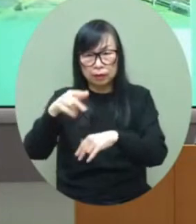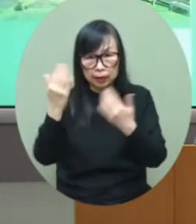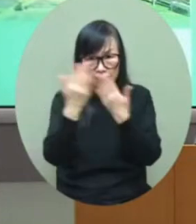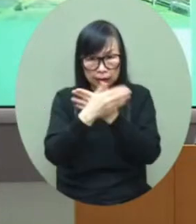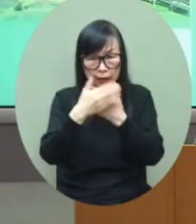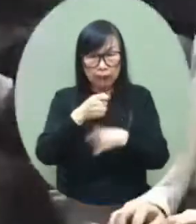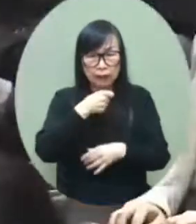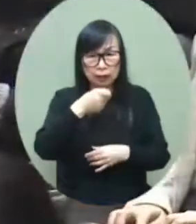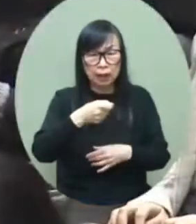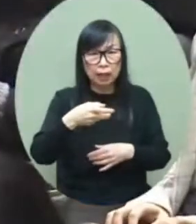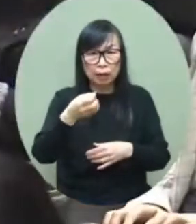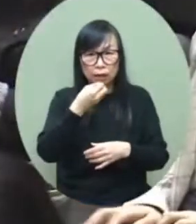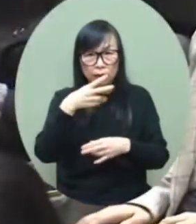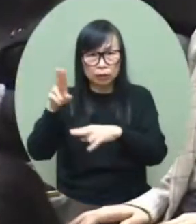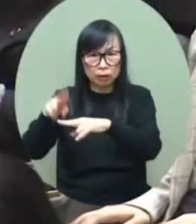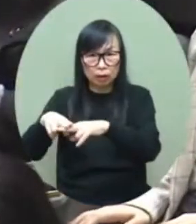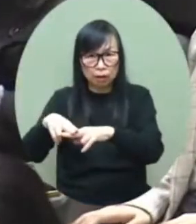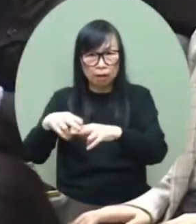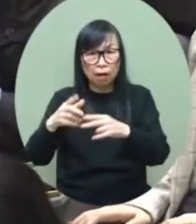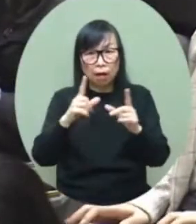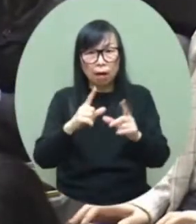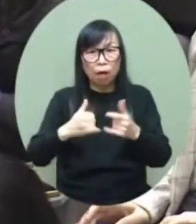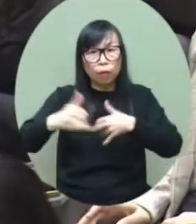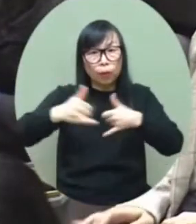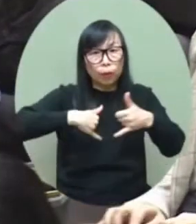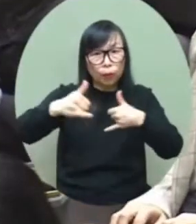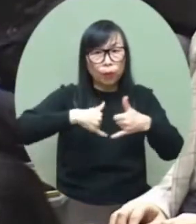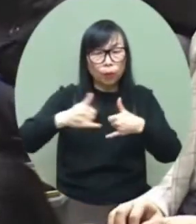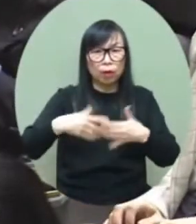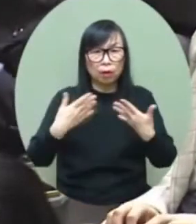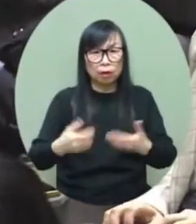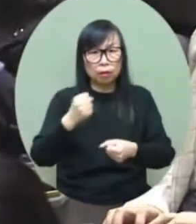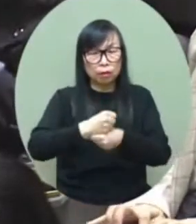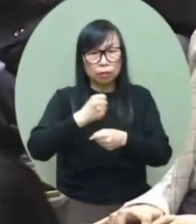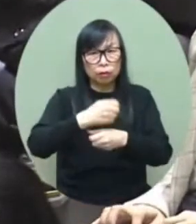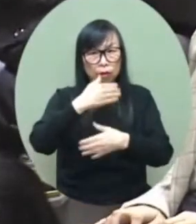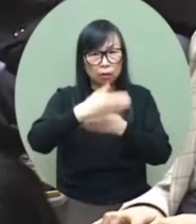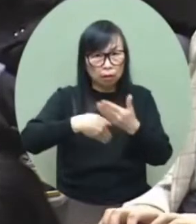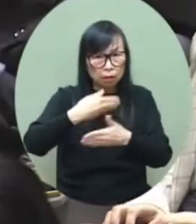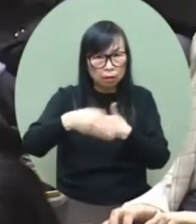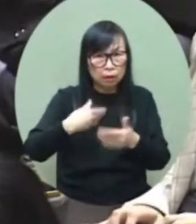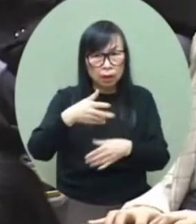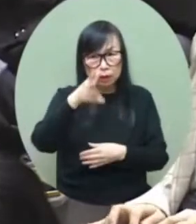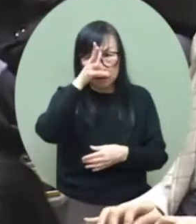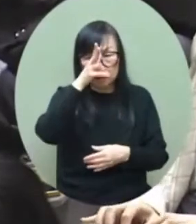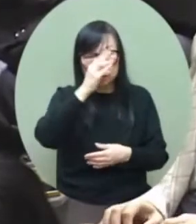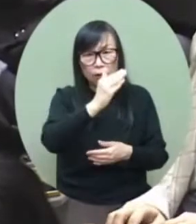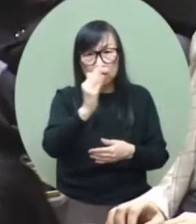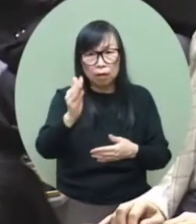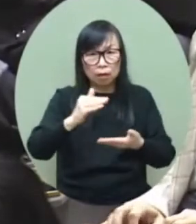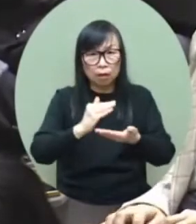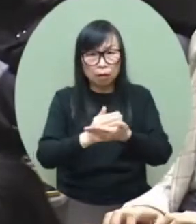the Central TV. Now, after full resumption of normal travel,